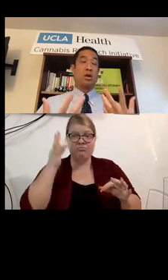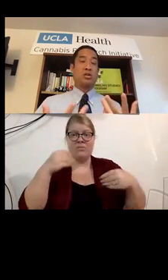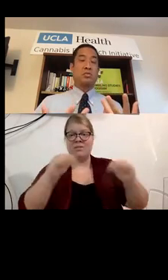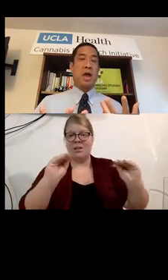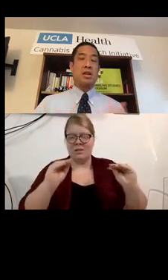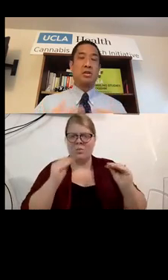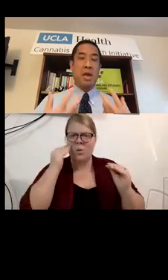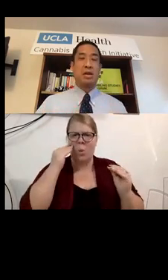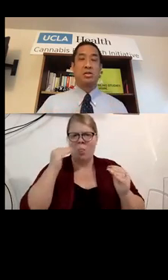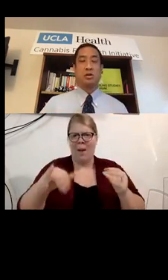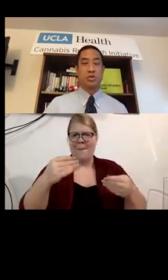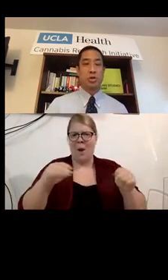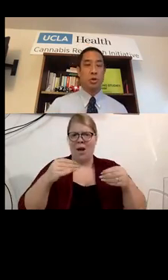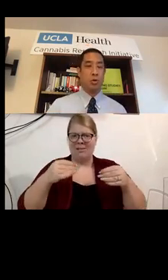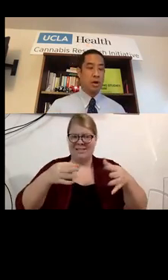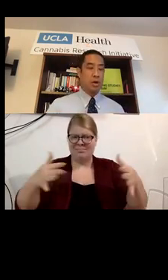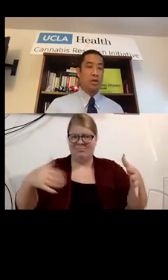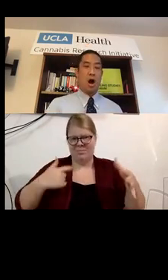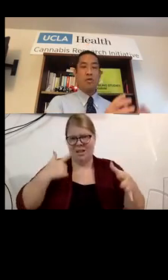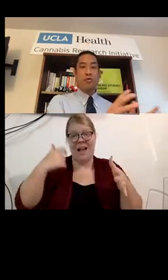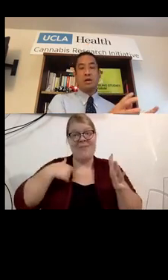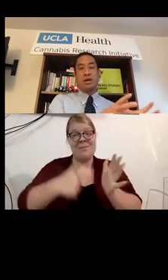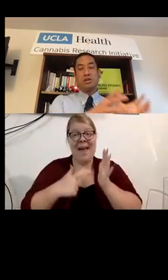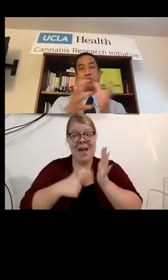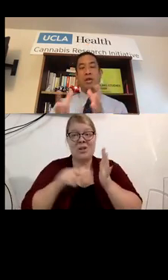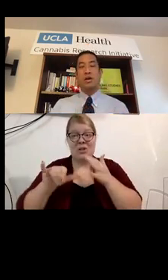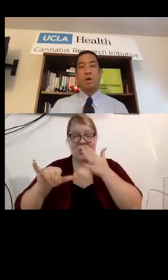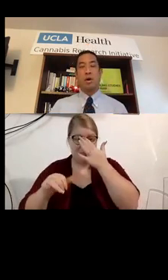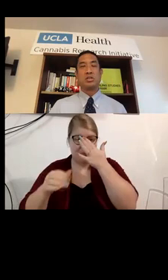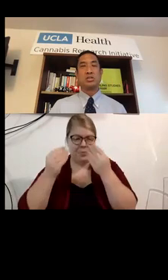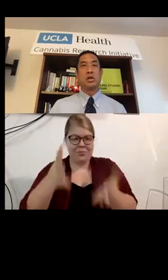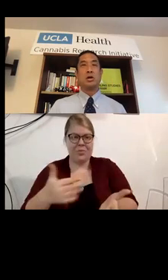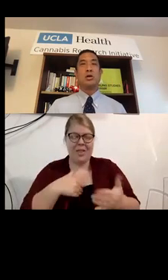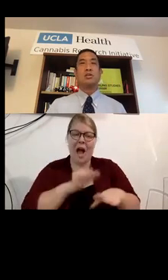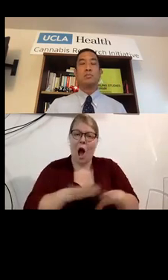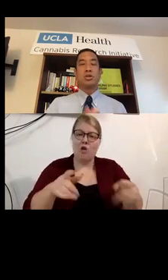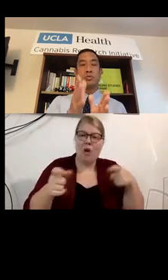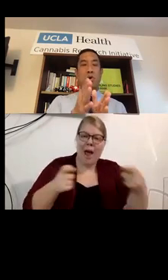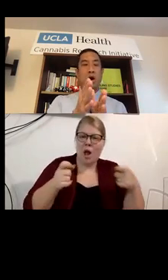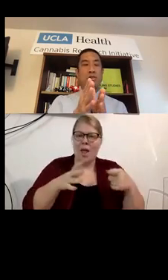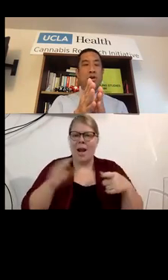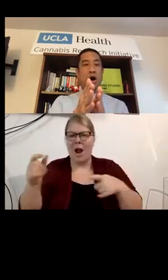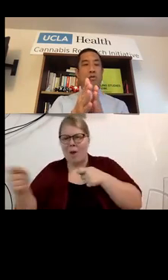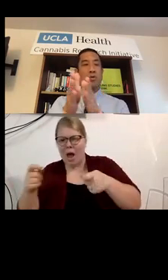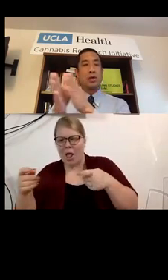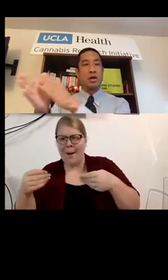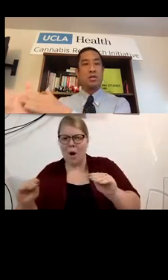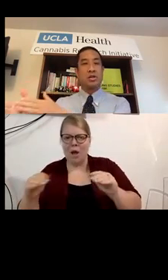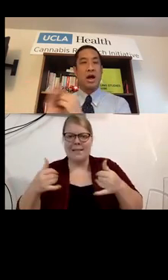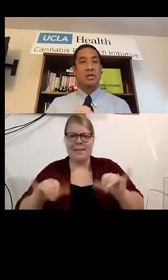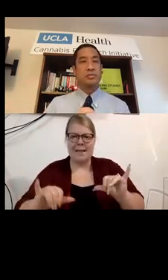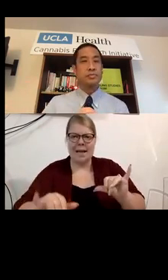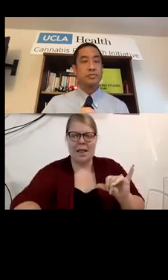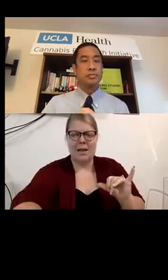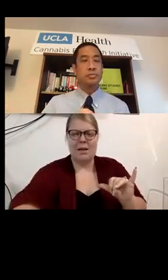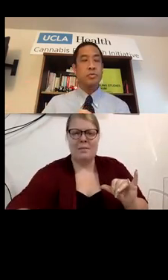the market is expanding, demand is there. Number two, the unregulated to regulated market still is much more on the regulated